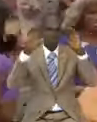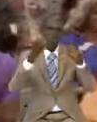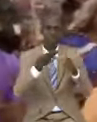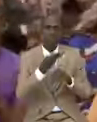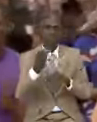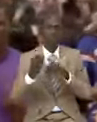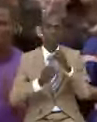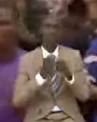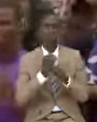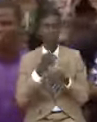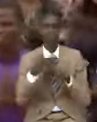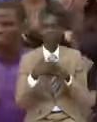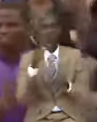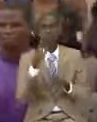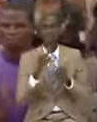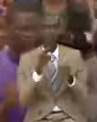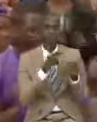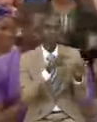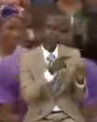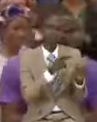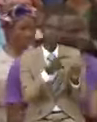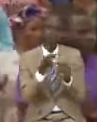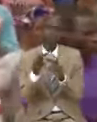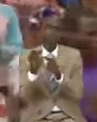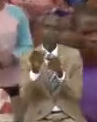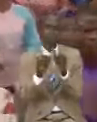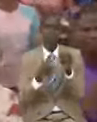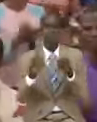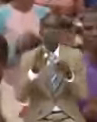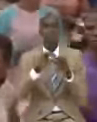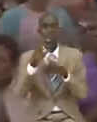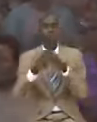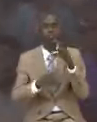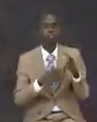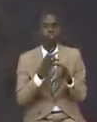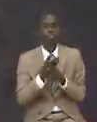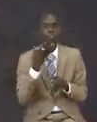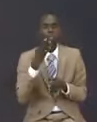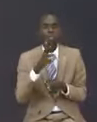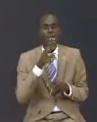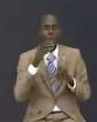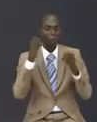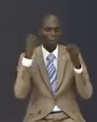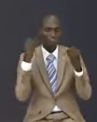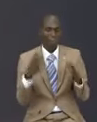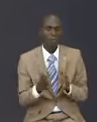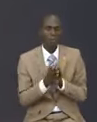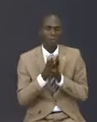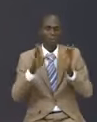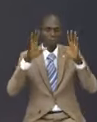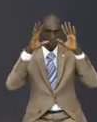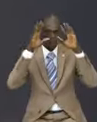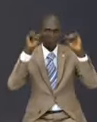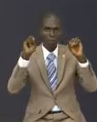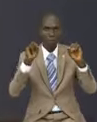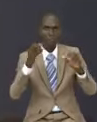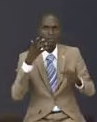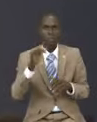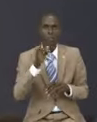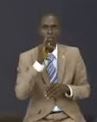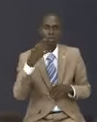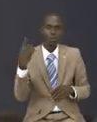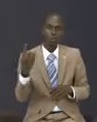If you look around, all over the world, there are many overseers, but there is only one